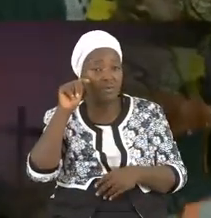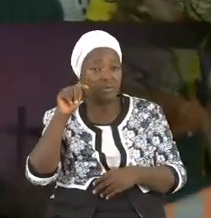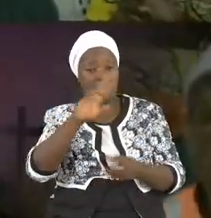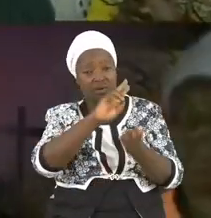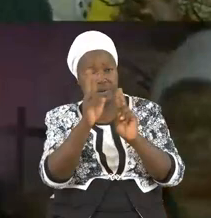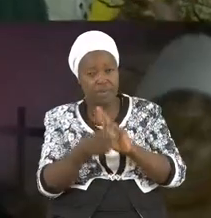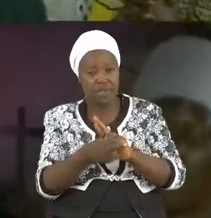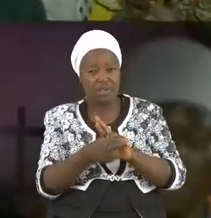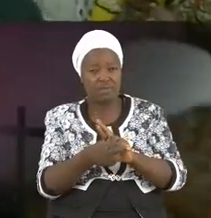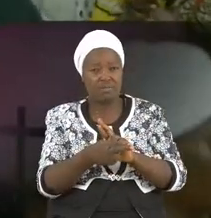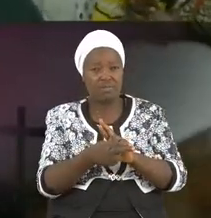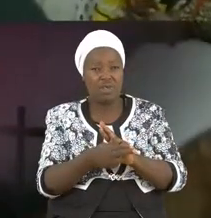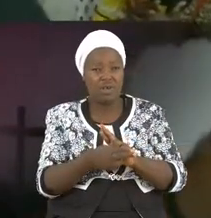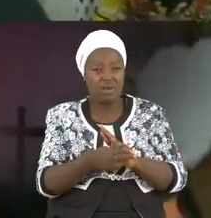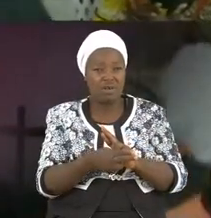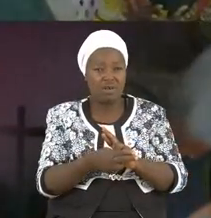Renounce sin.